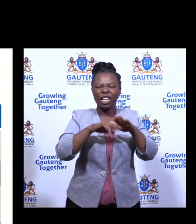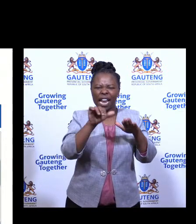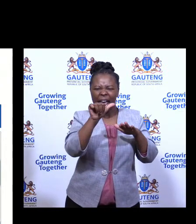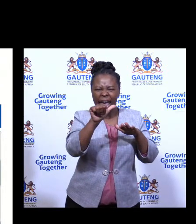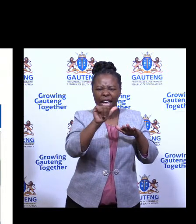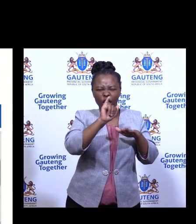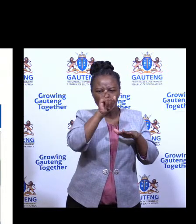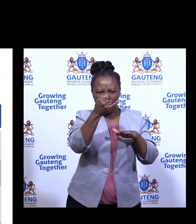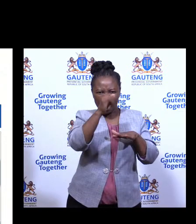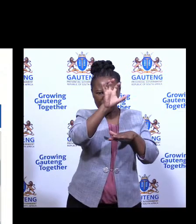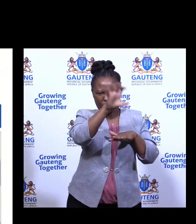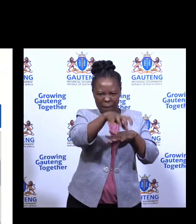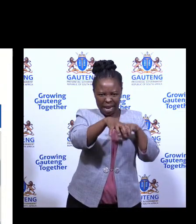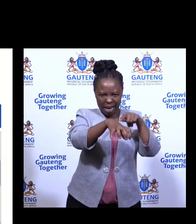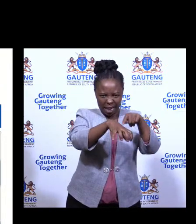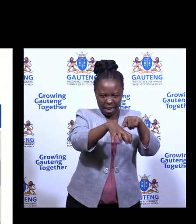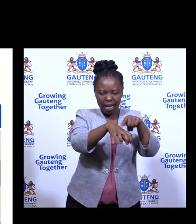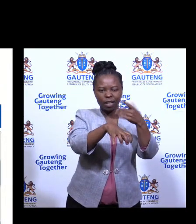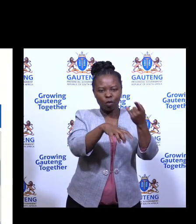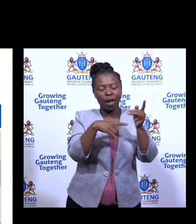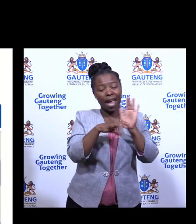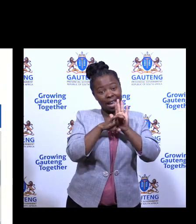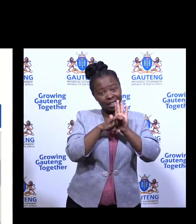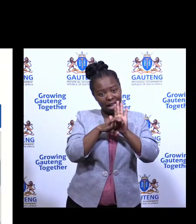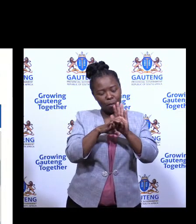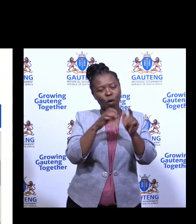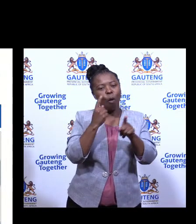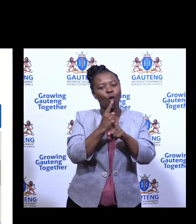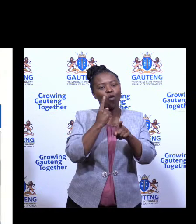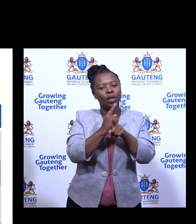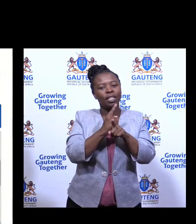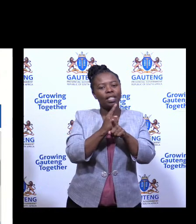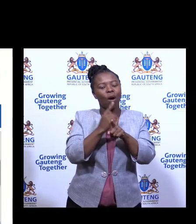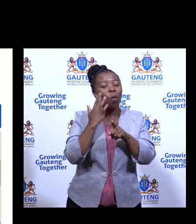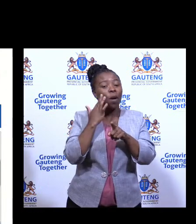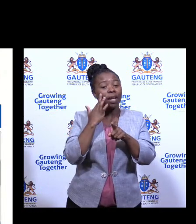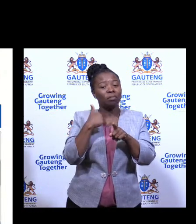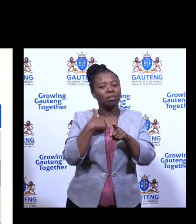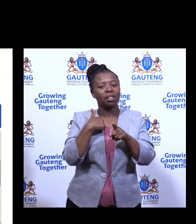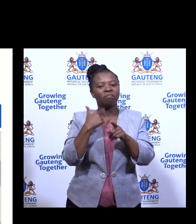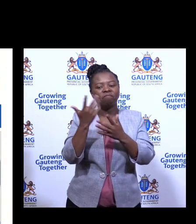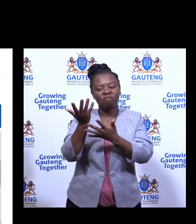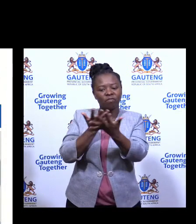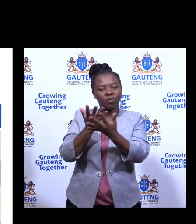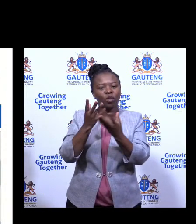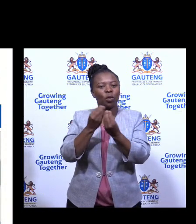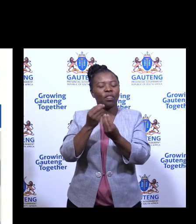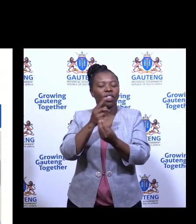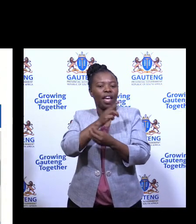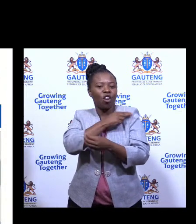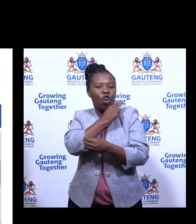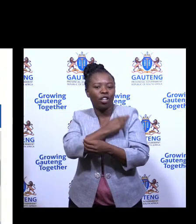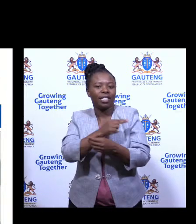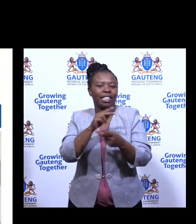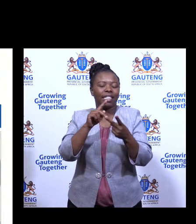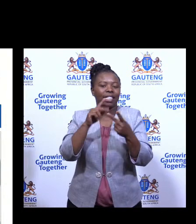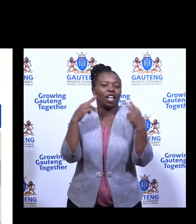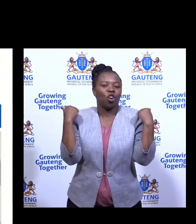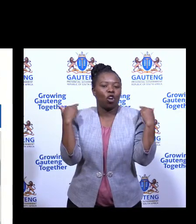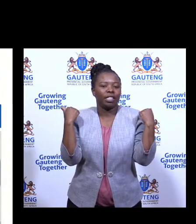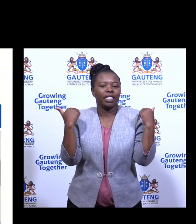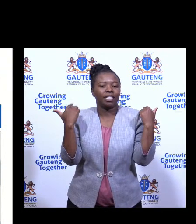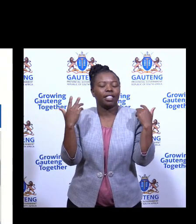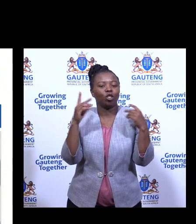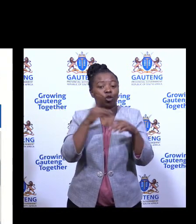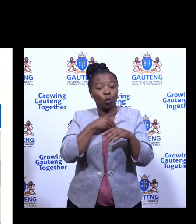in Johannesburg. I always use that example when I interact with the nurses and the doctors there to find out from them.